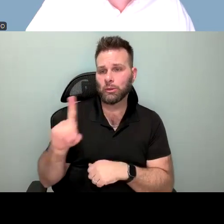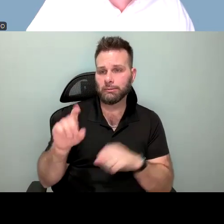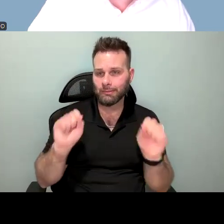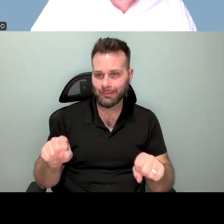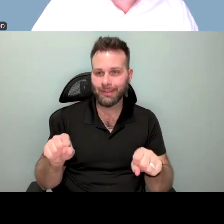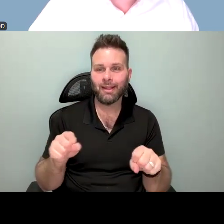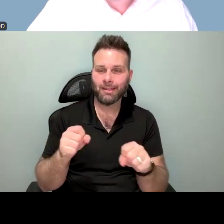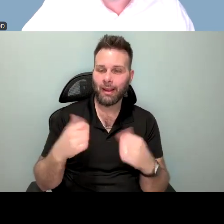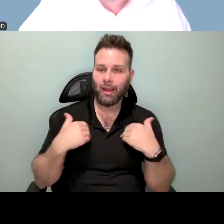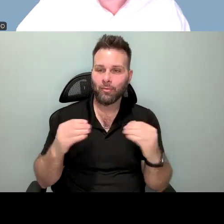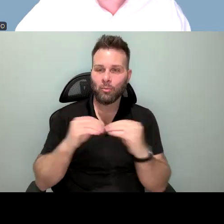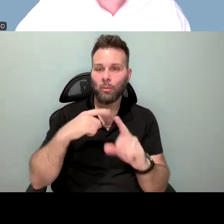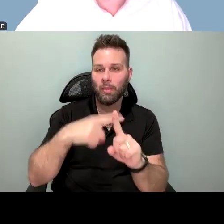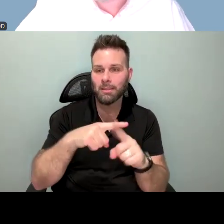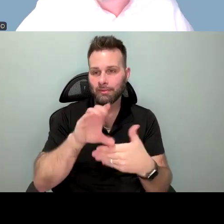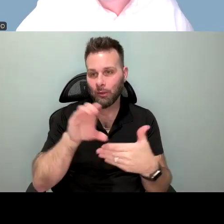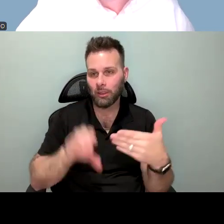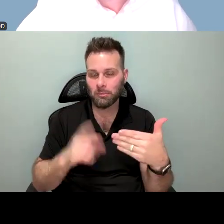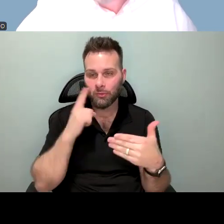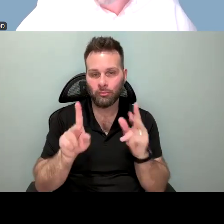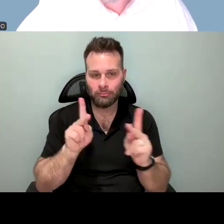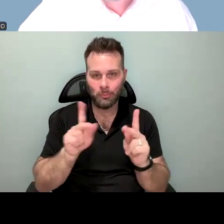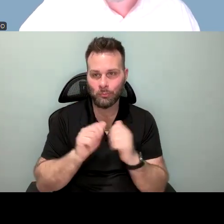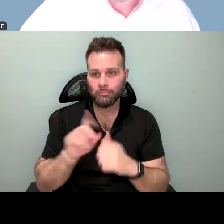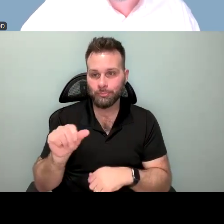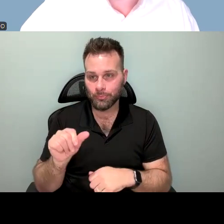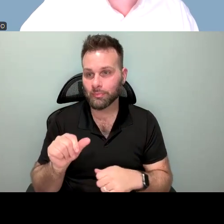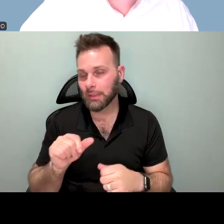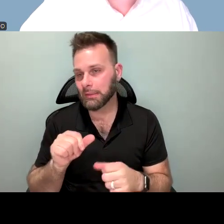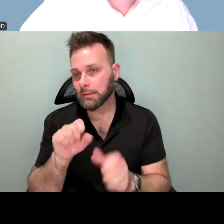more effective outcomes for people with disabilities across Massachusetts.